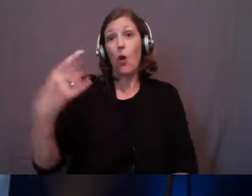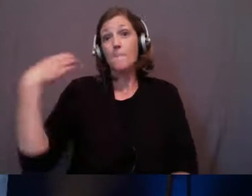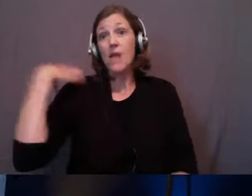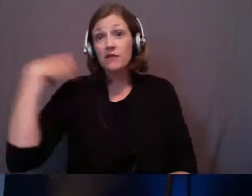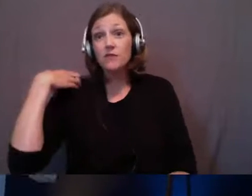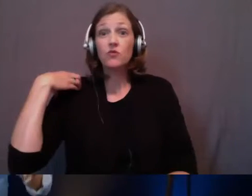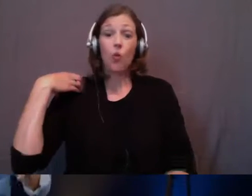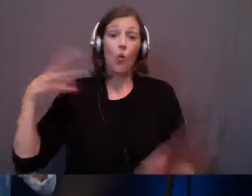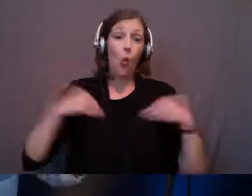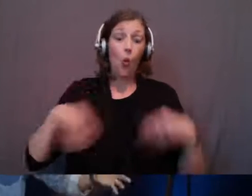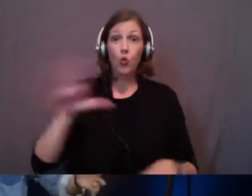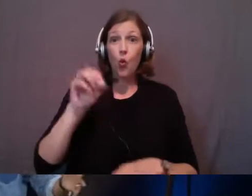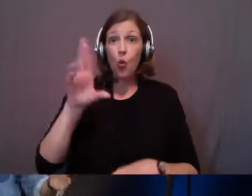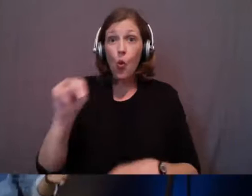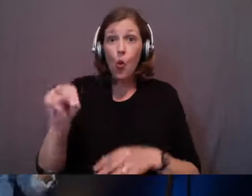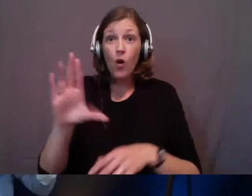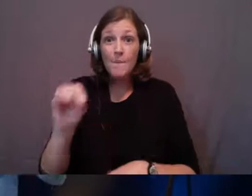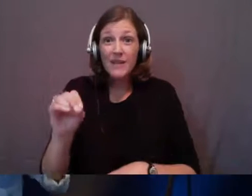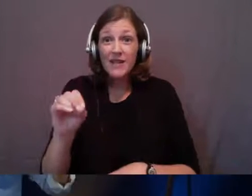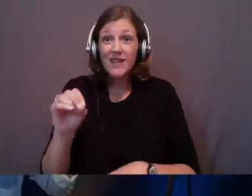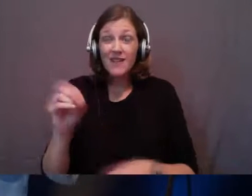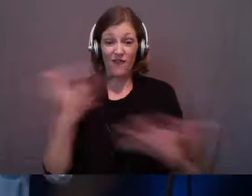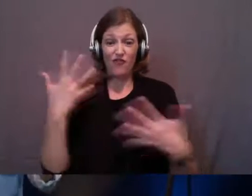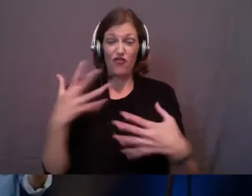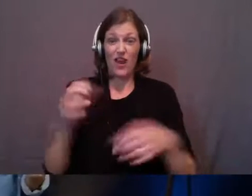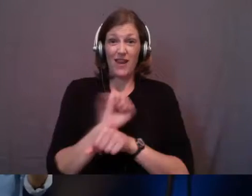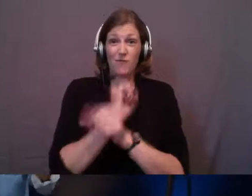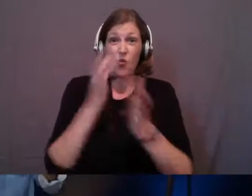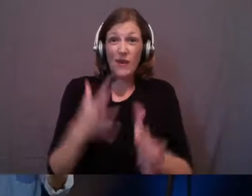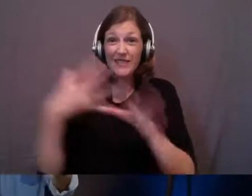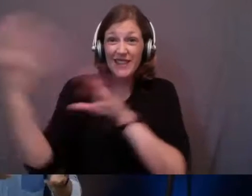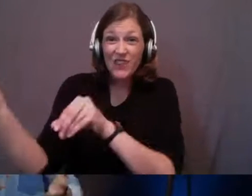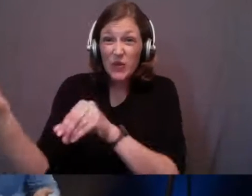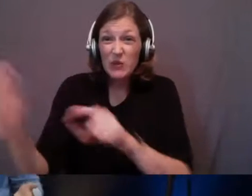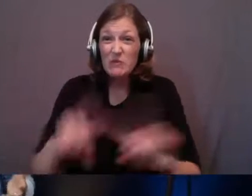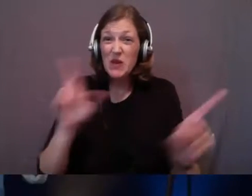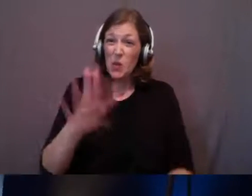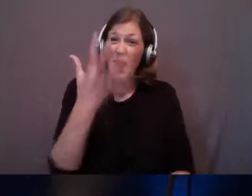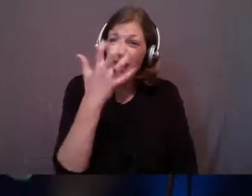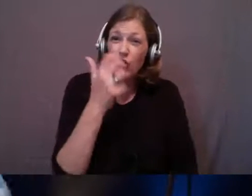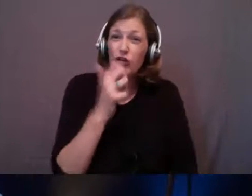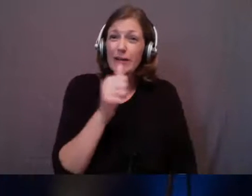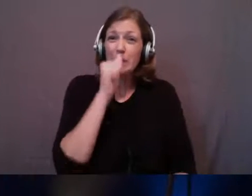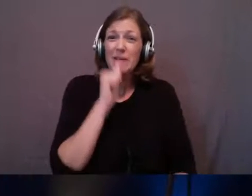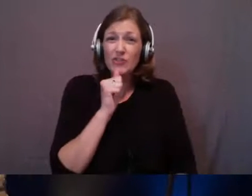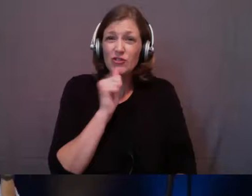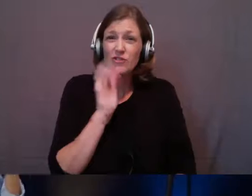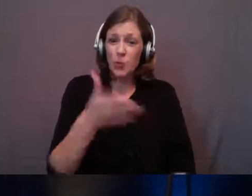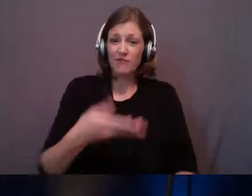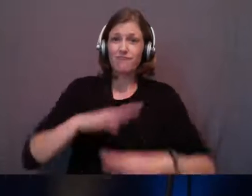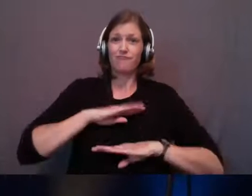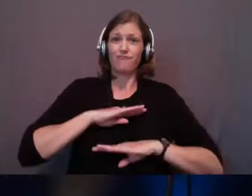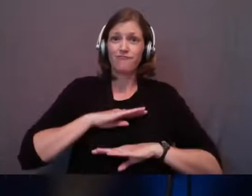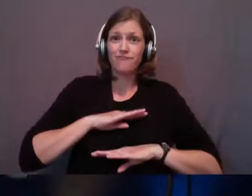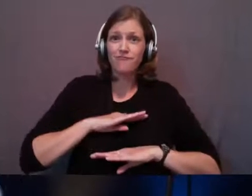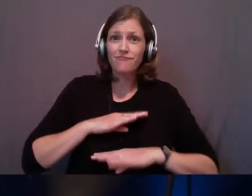own company, you're afraid your employees are going to leave you, but your impatience and your anger is going to be a self-fulfilling prophecy. Can we take the time to have access